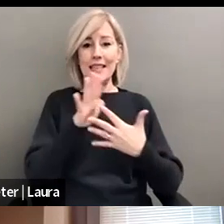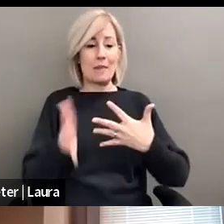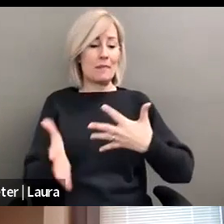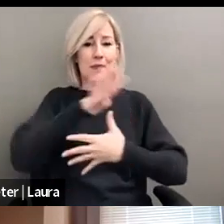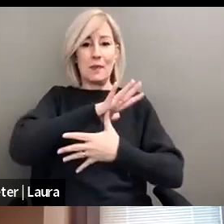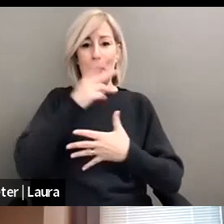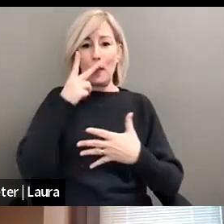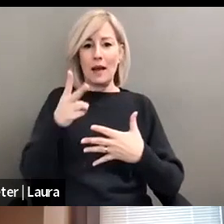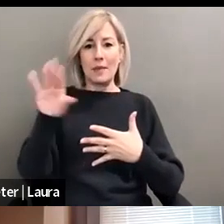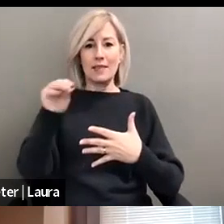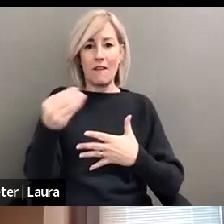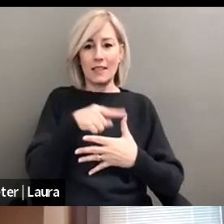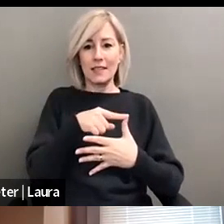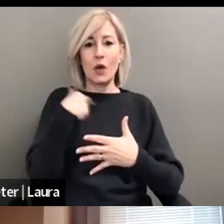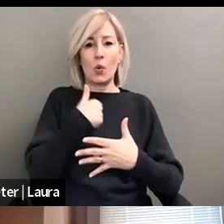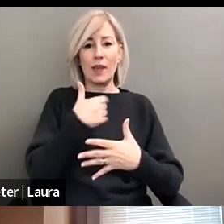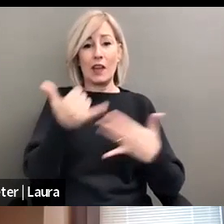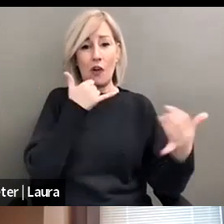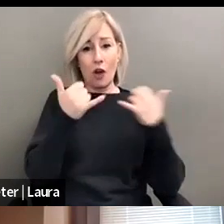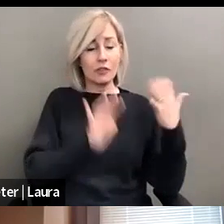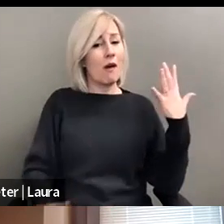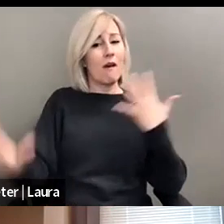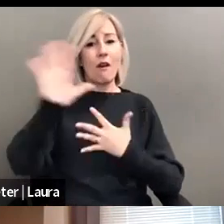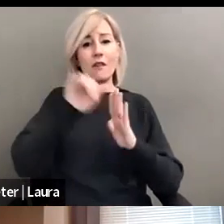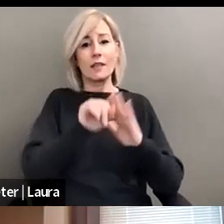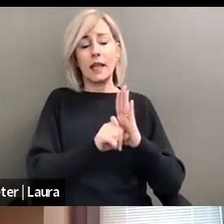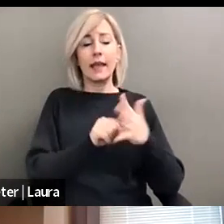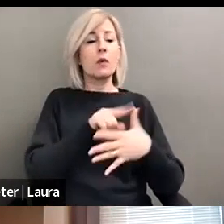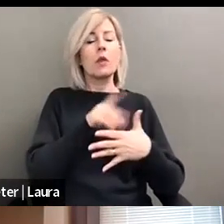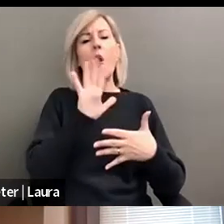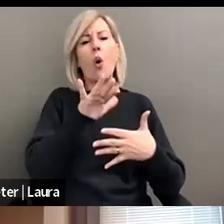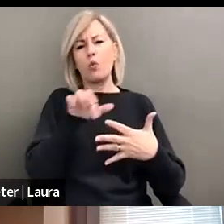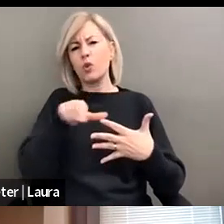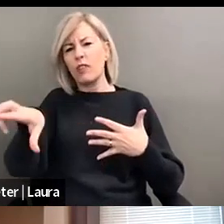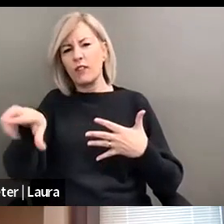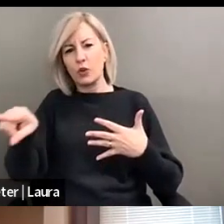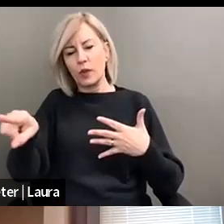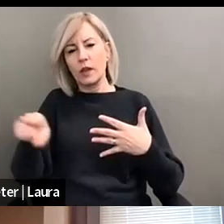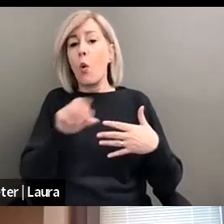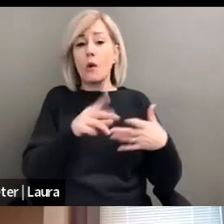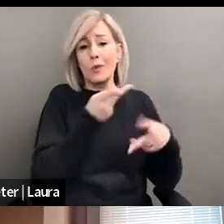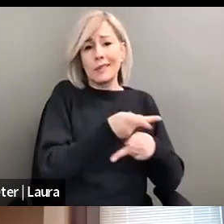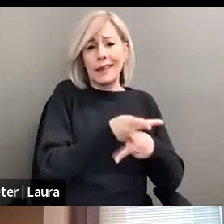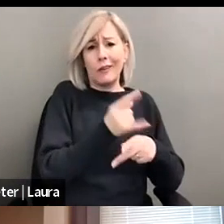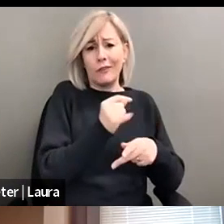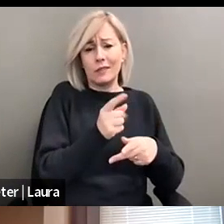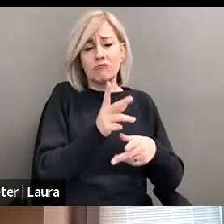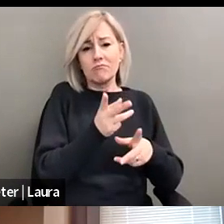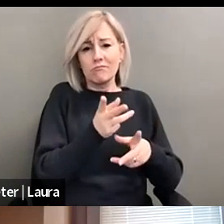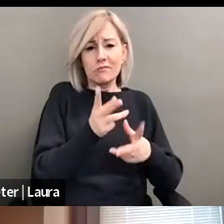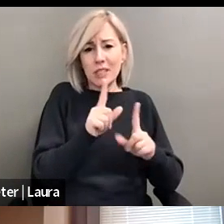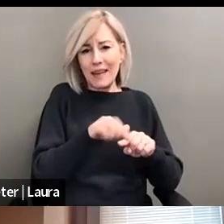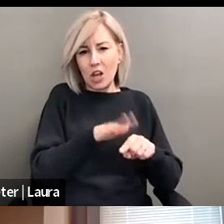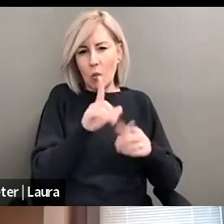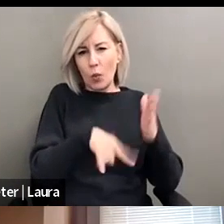Senator Grassley's offices, we get calls from all over the state, and either we will direct them or we'll handle it very gently, depending on what it